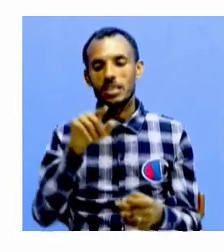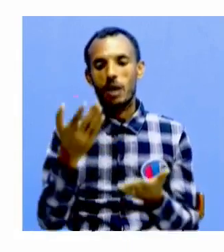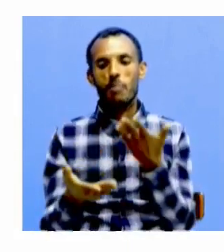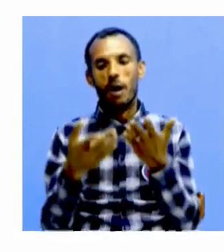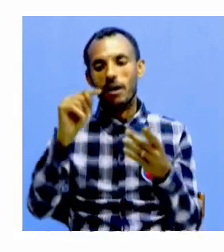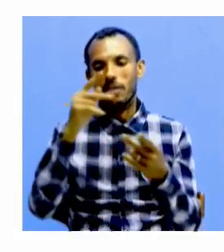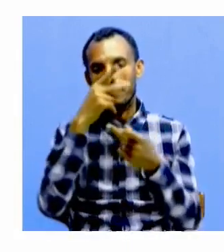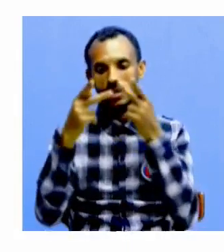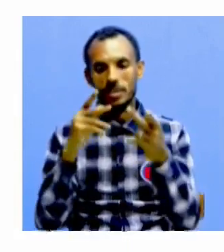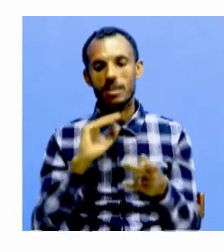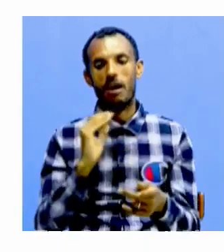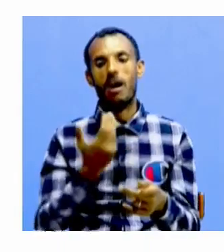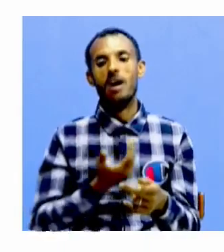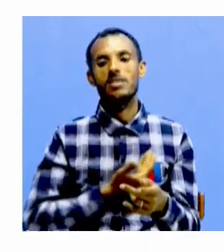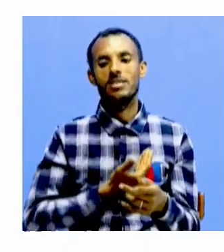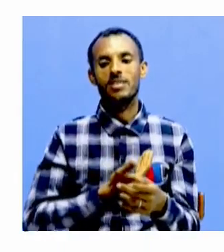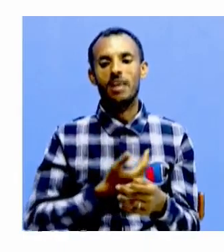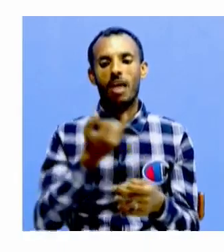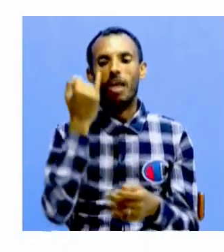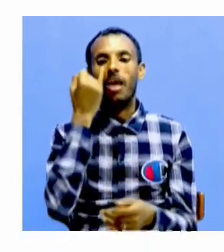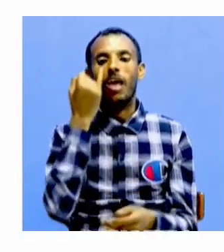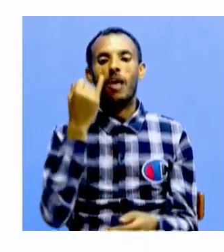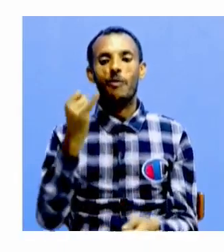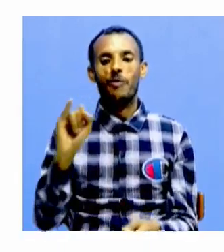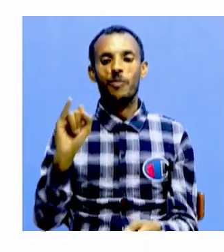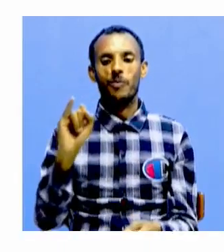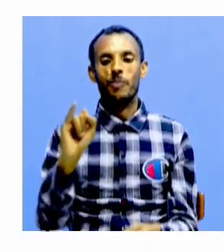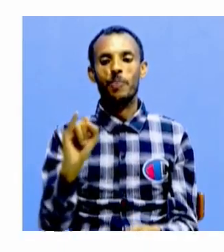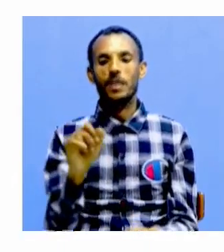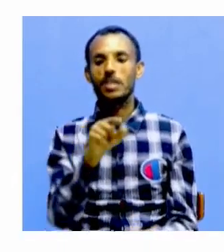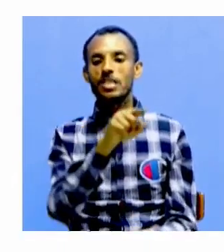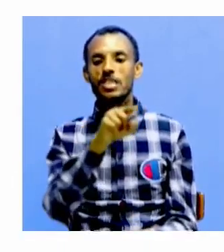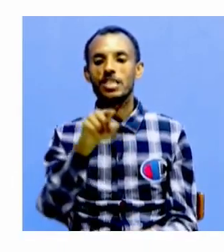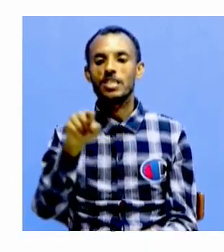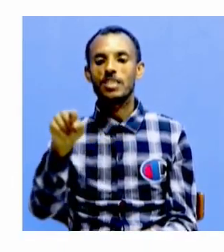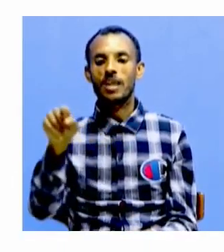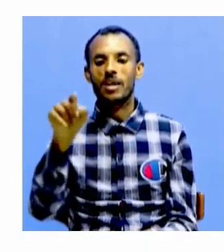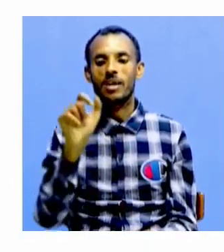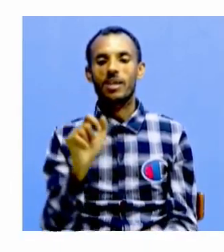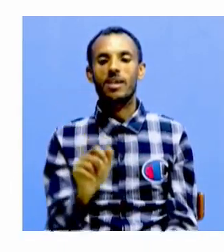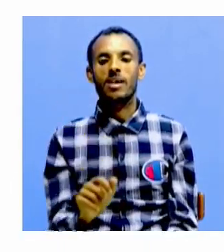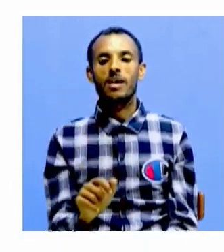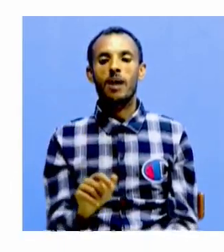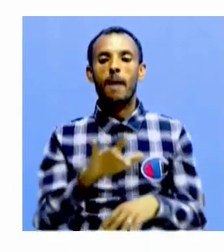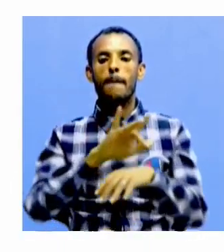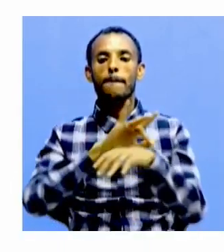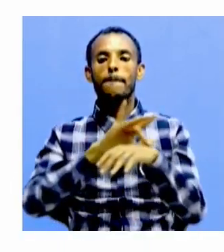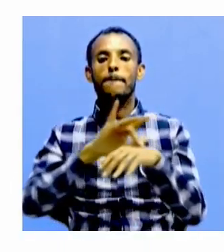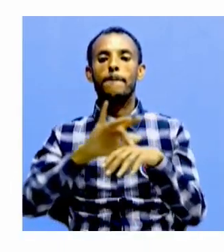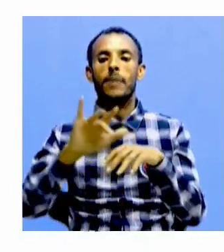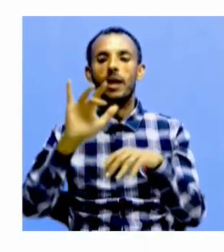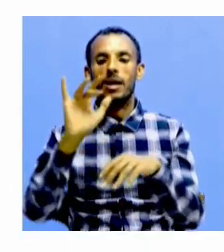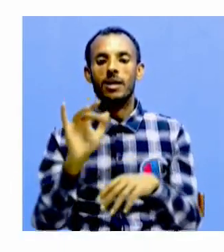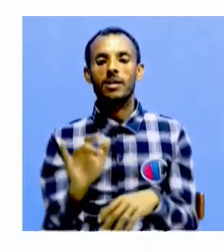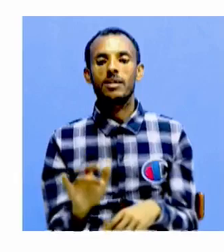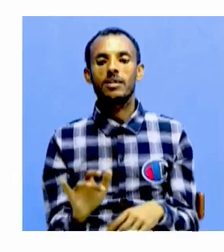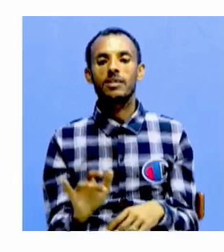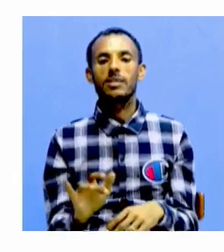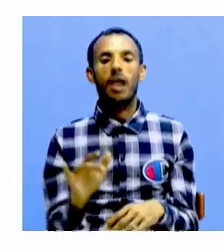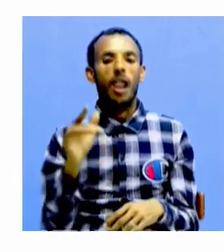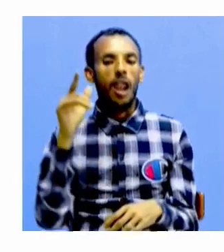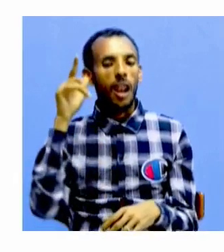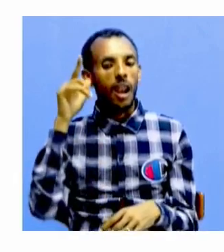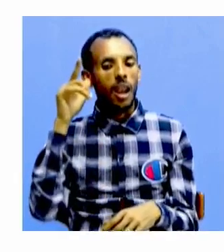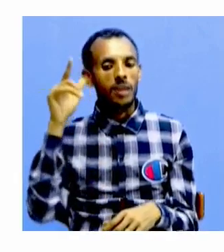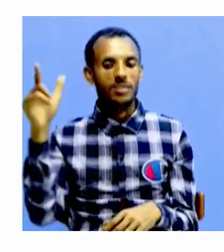visit us if they blank, listen is